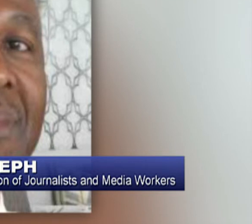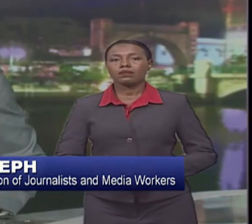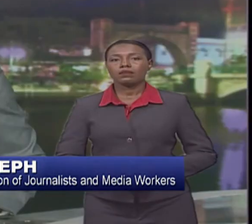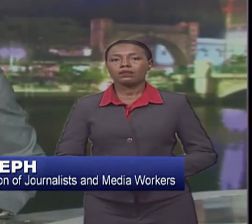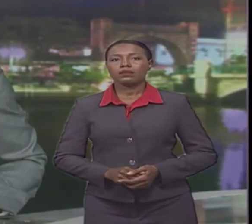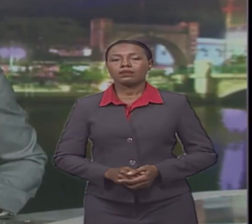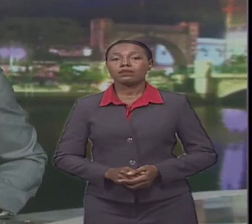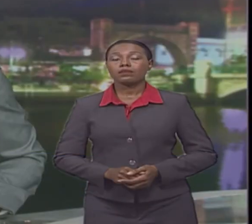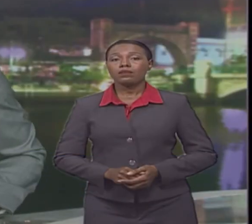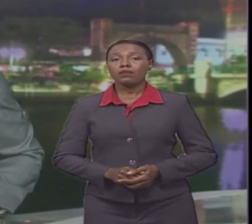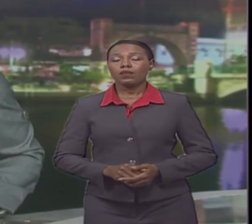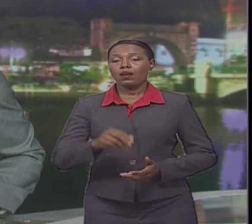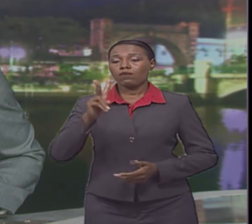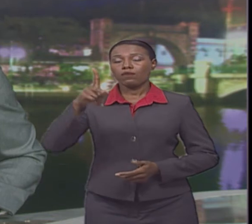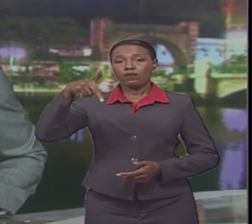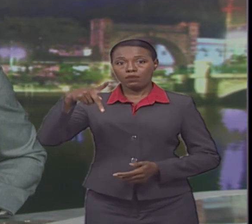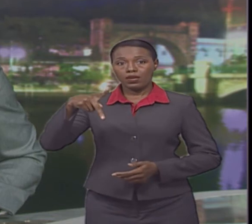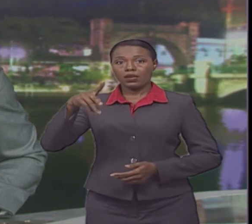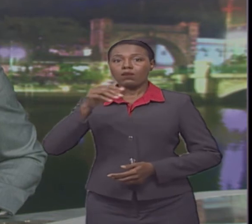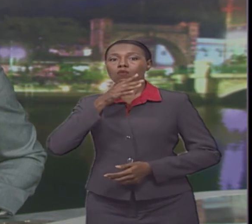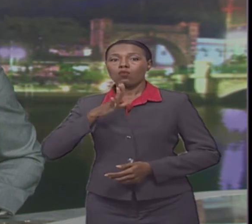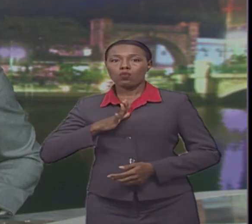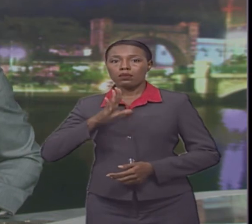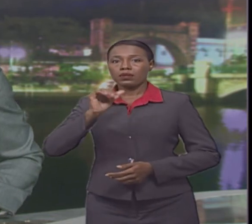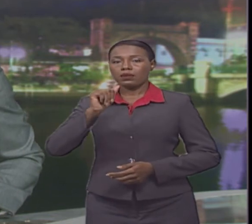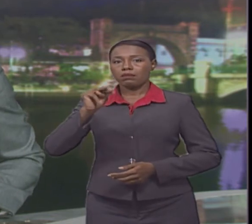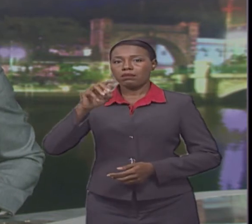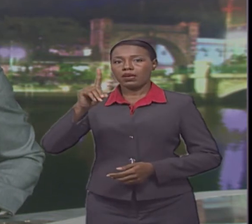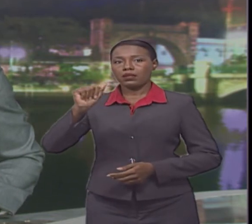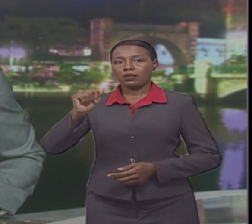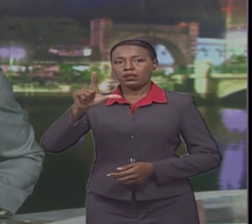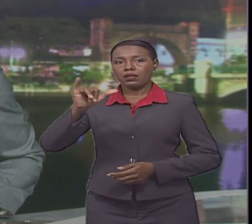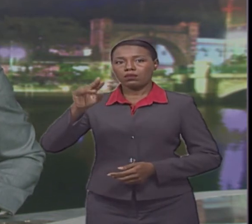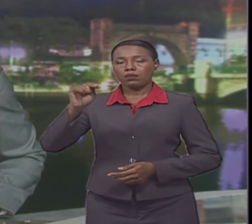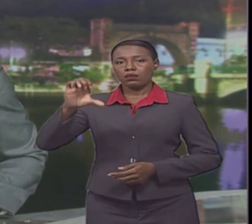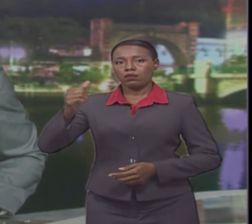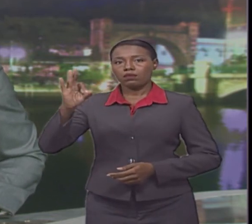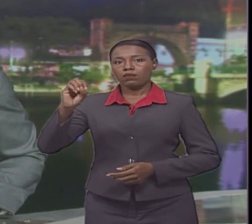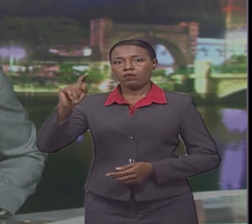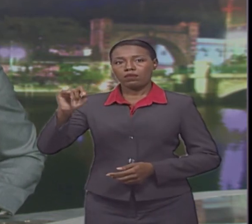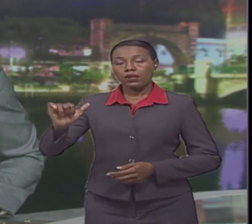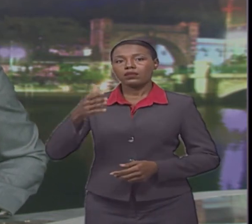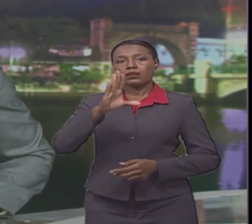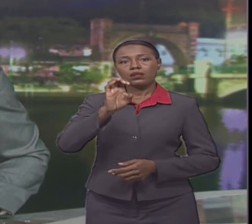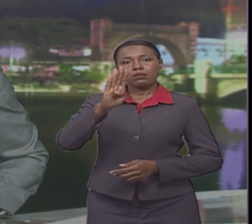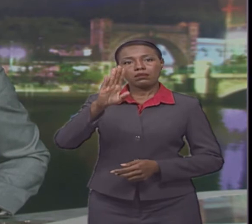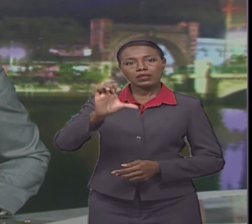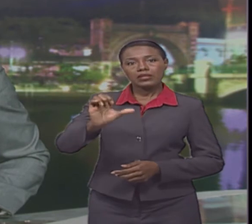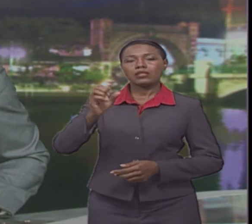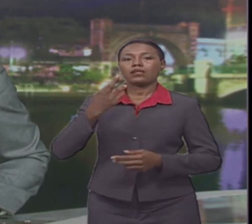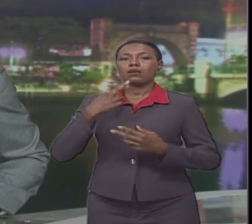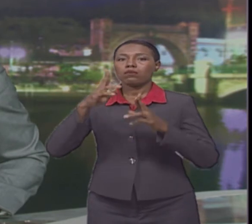them. The Vice President is Managing Editor of The Nation Publishing, Amanda Lynch Foster, while Caribbean Broadcasting Corporation